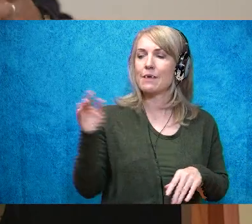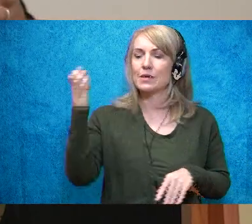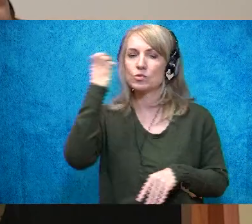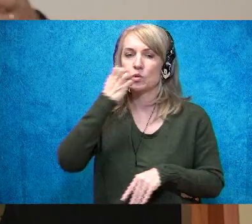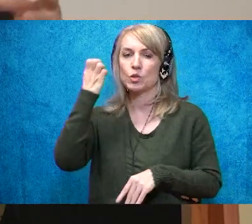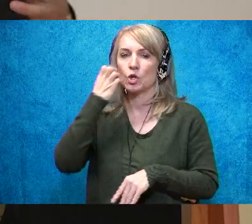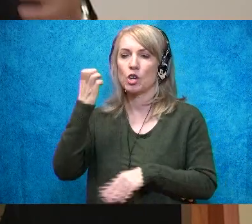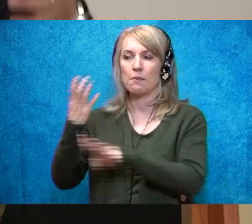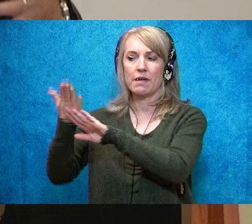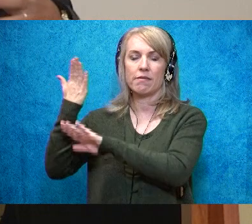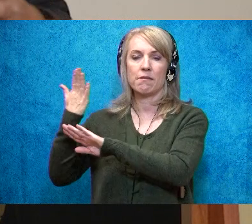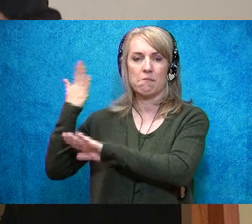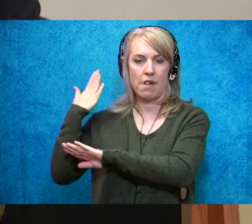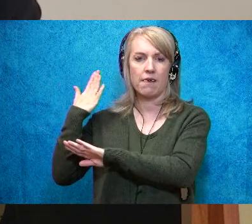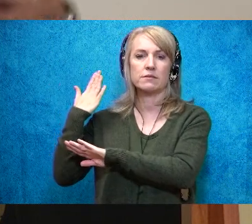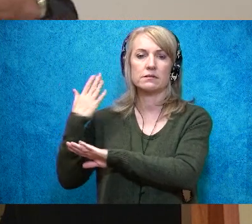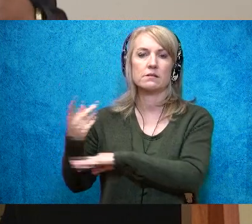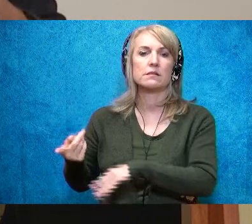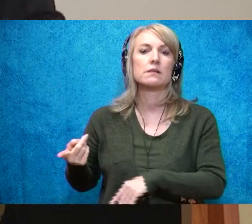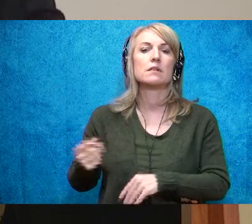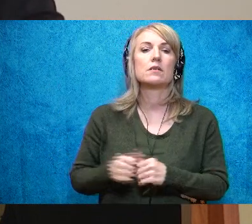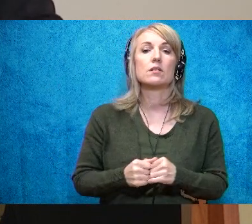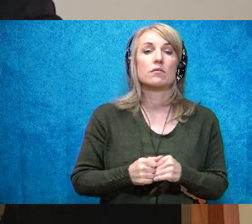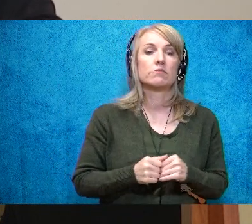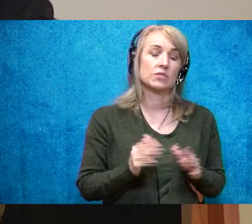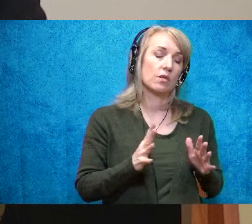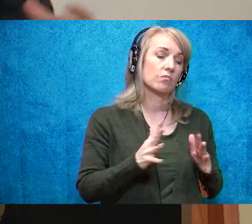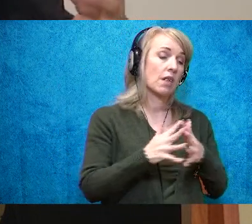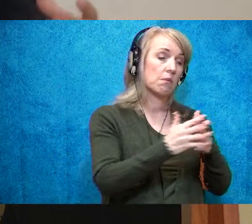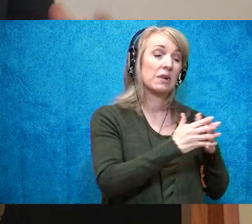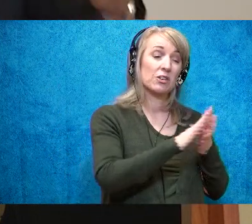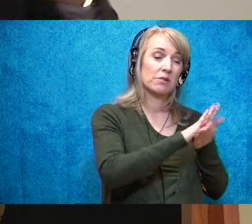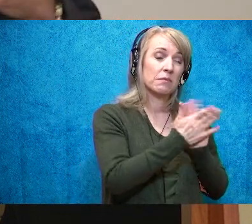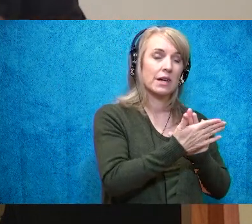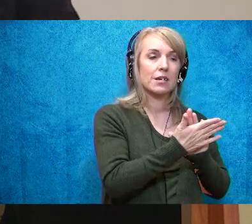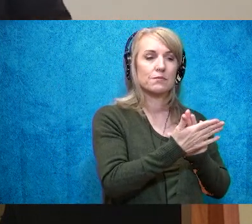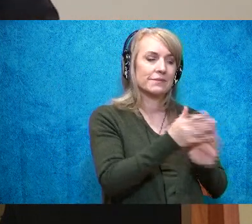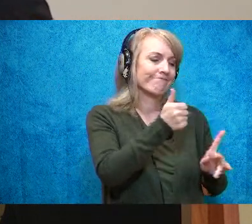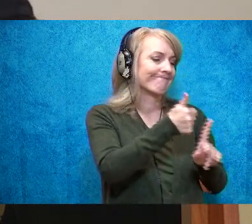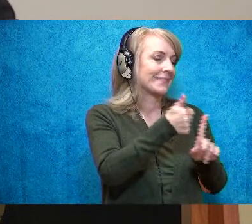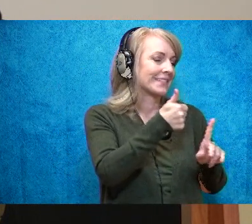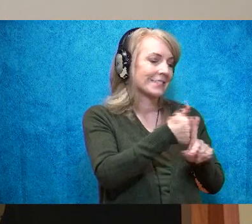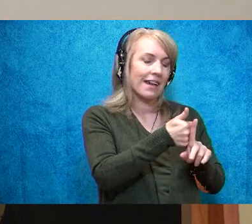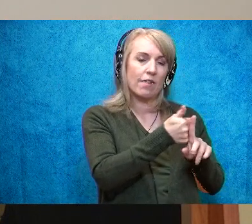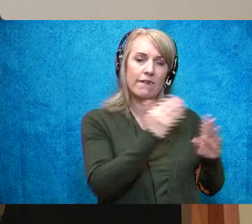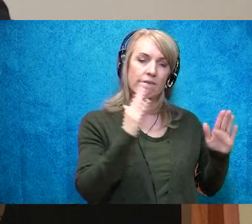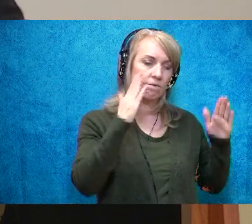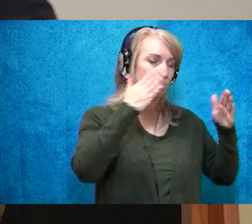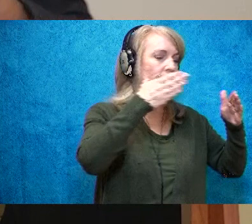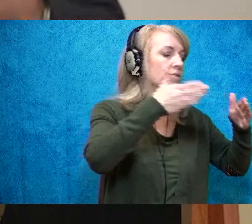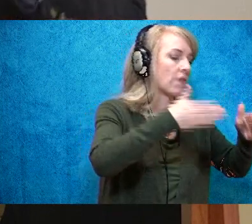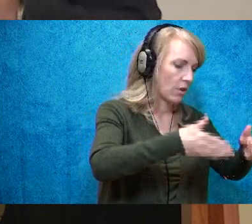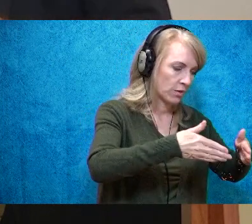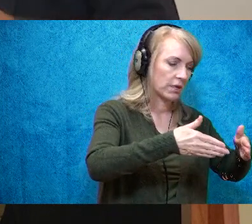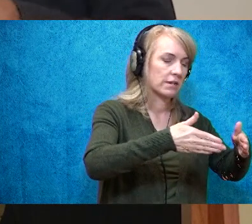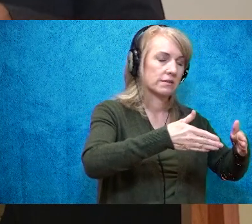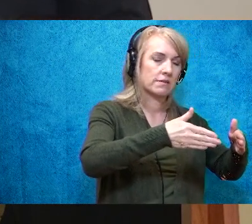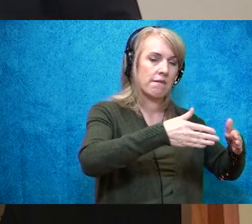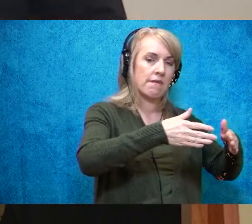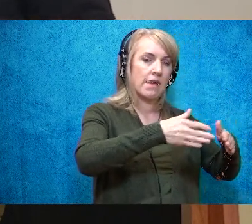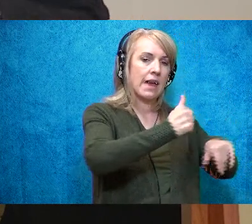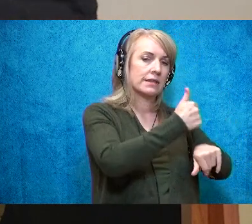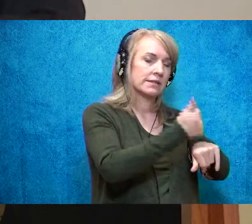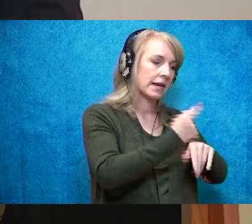going to preserve what we have here, our own oasis of liberty. We're focused on ourselves, not the world. We're putting ourselves